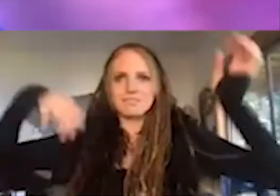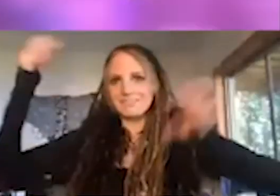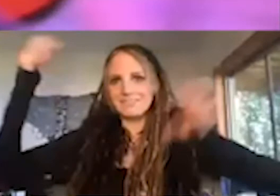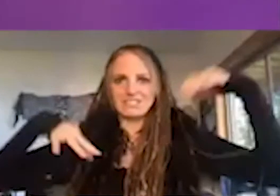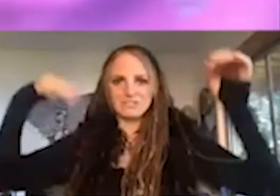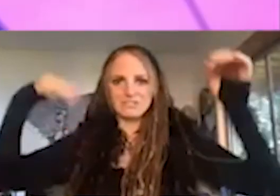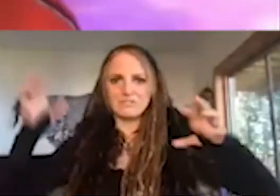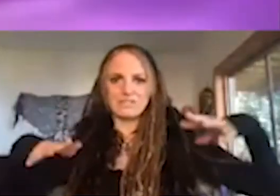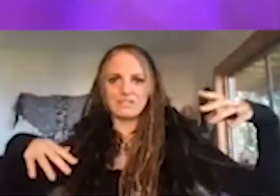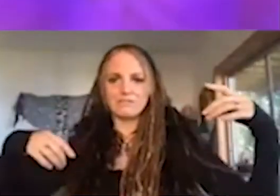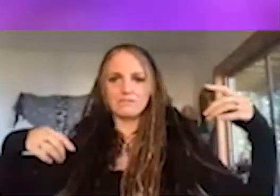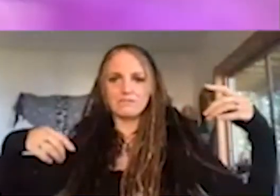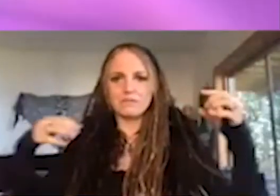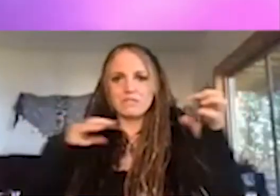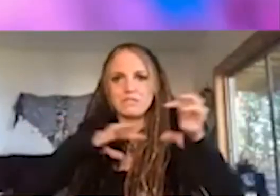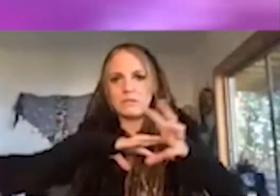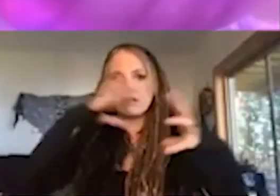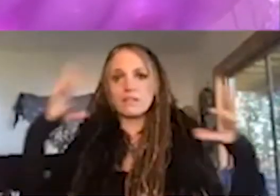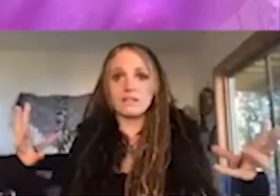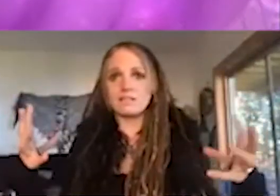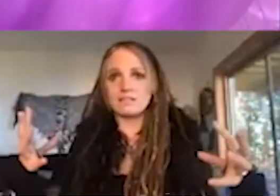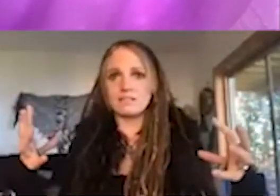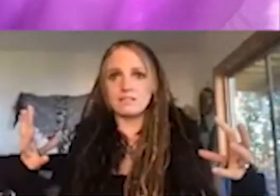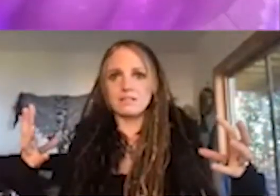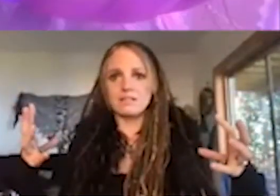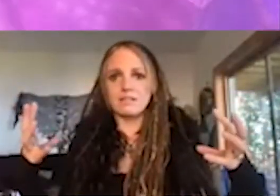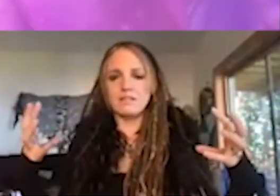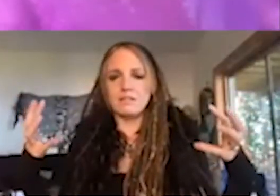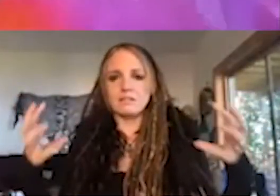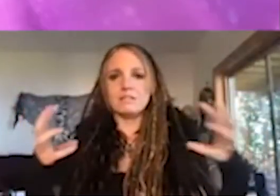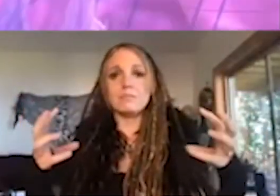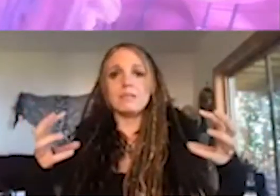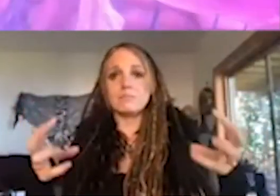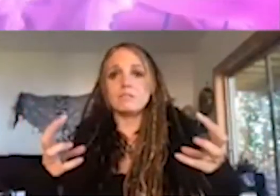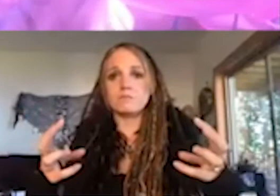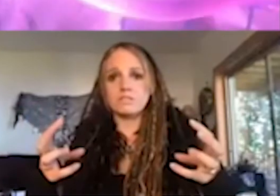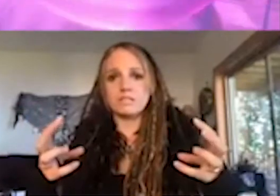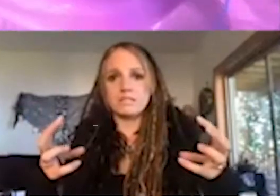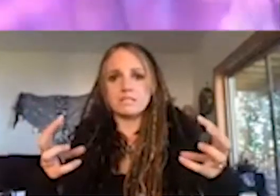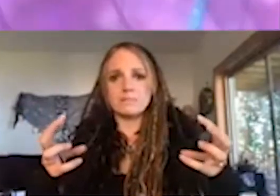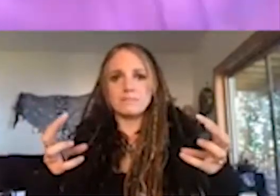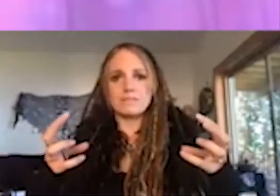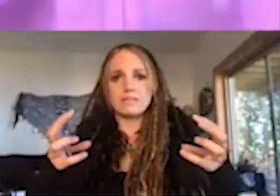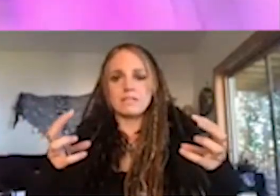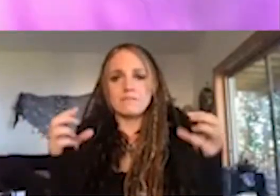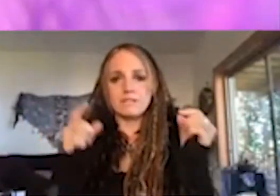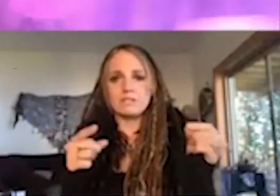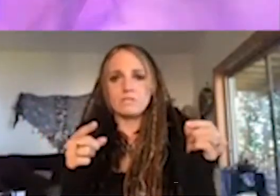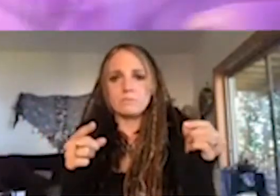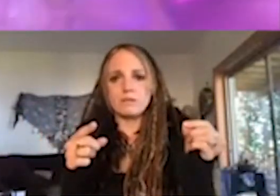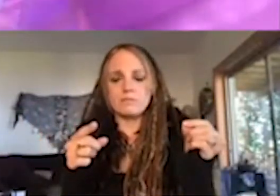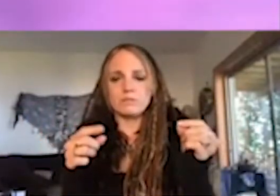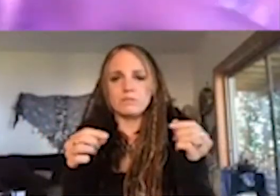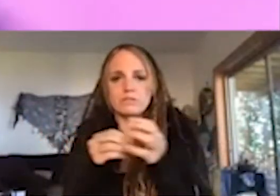Their tentacles are very fluid. So we have a lot of chaos in the scene, making it much more visually intense. And then he finds the